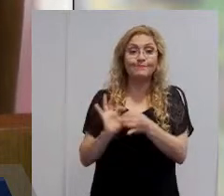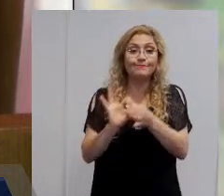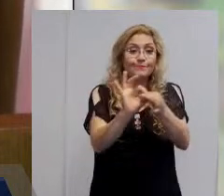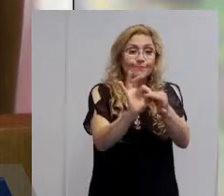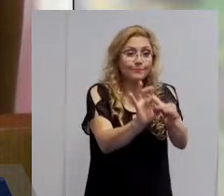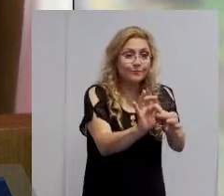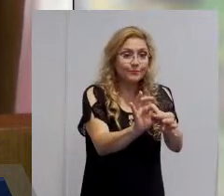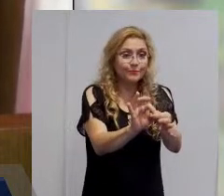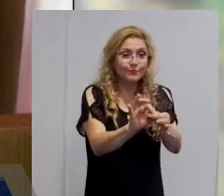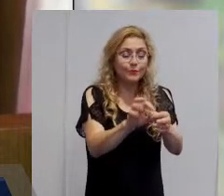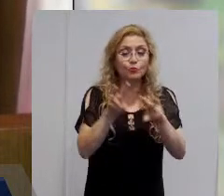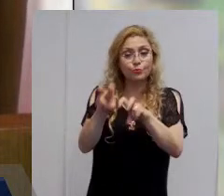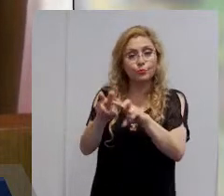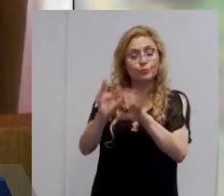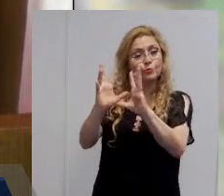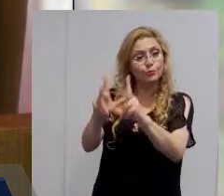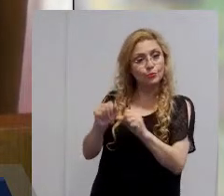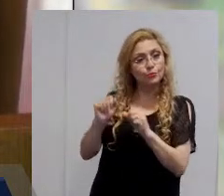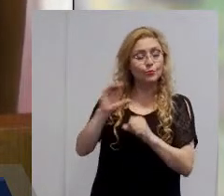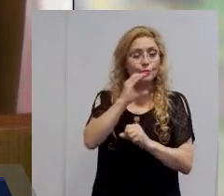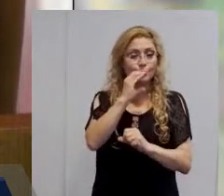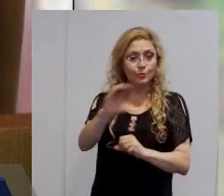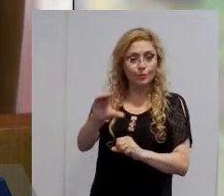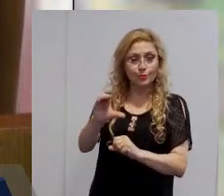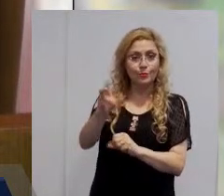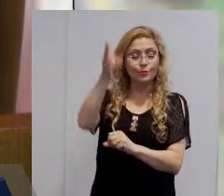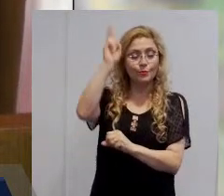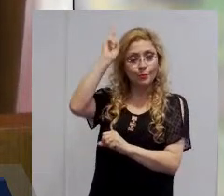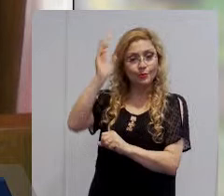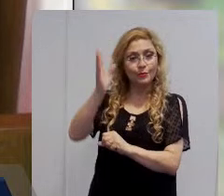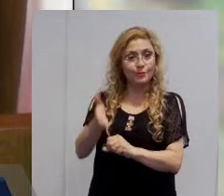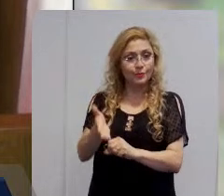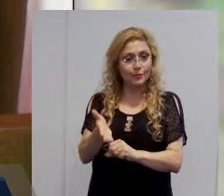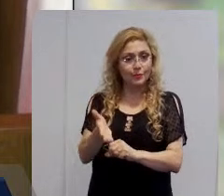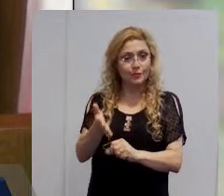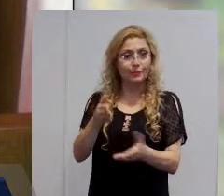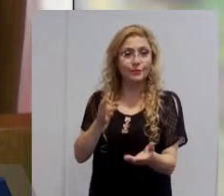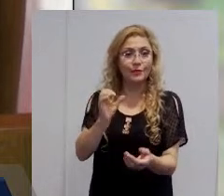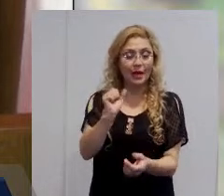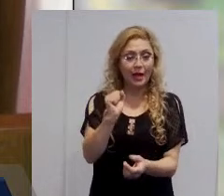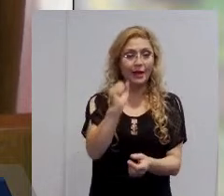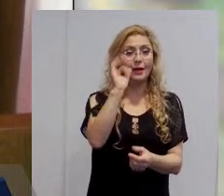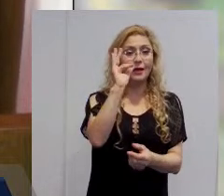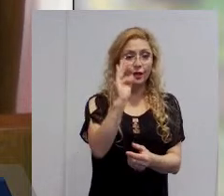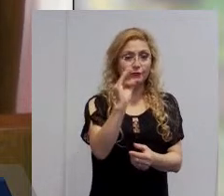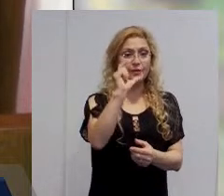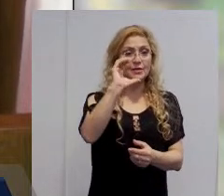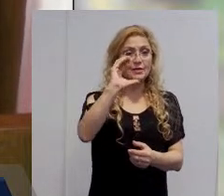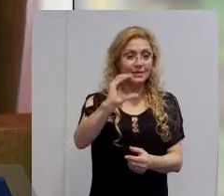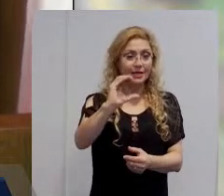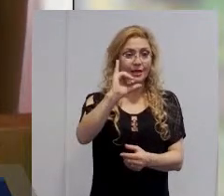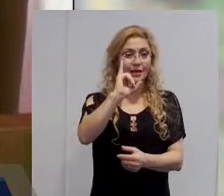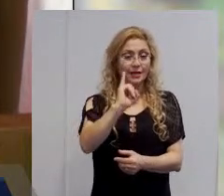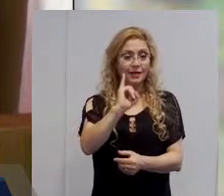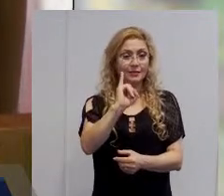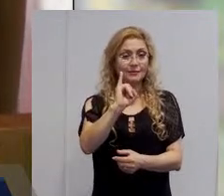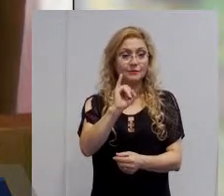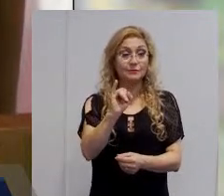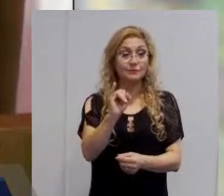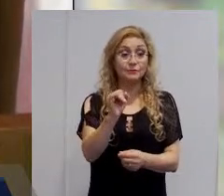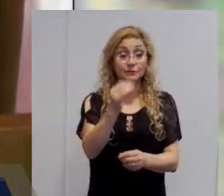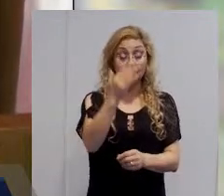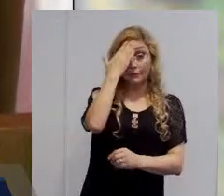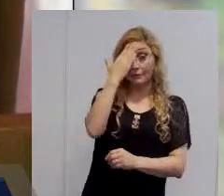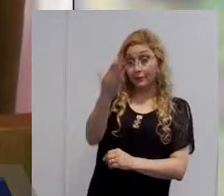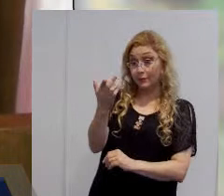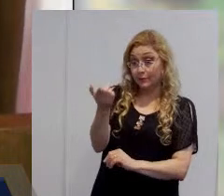society and peasant and indigenous family farming organizations and others in this working in this area. Now,